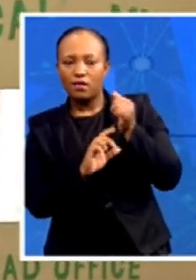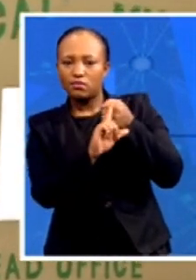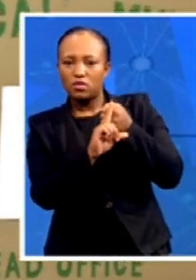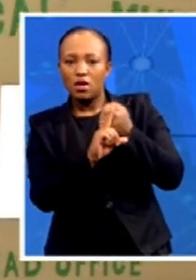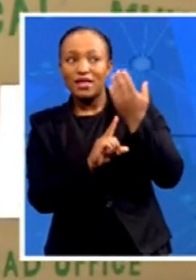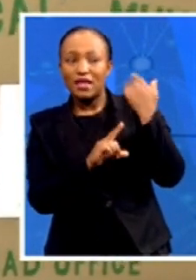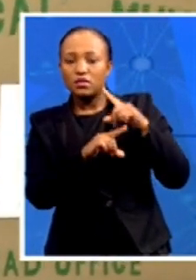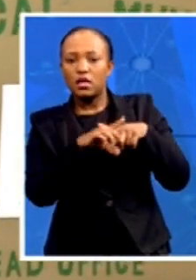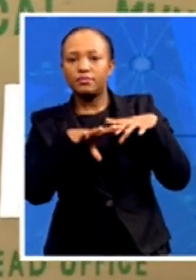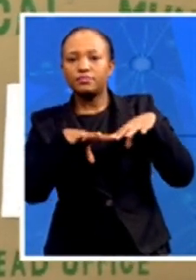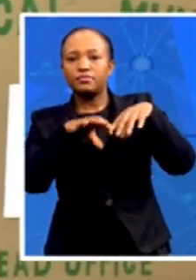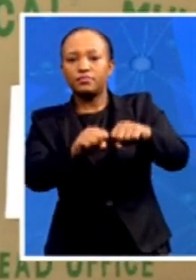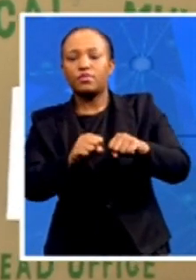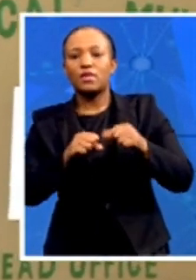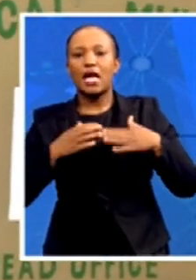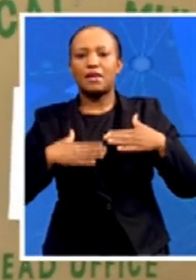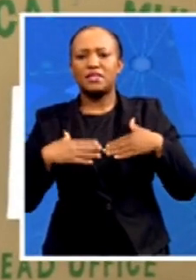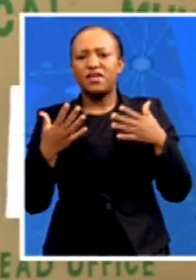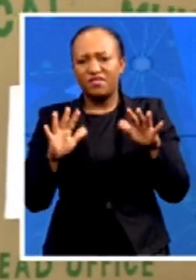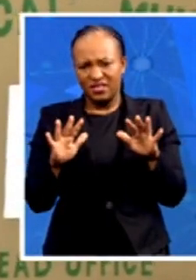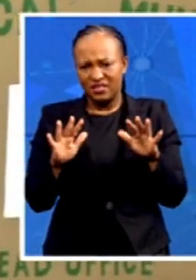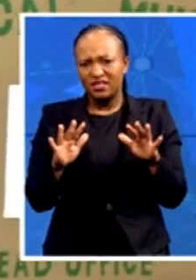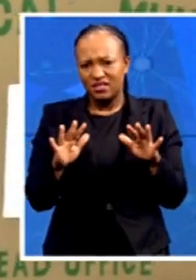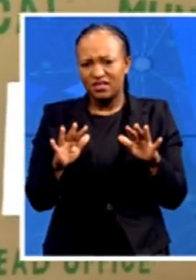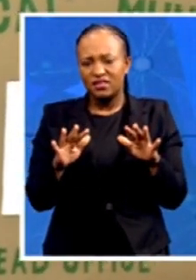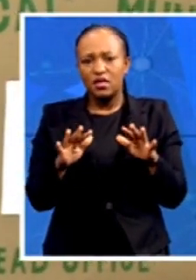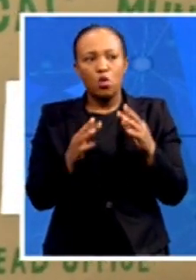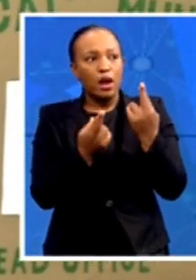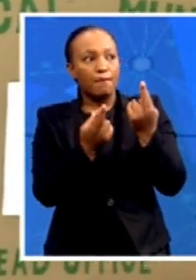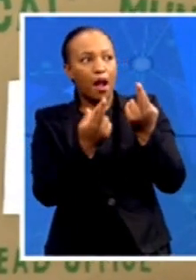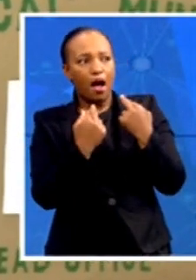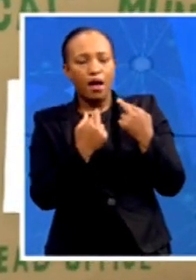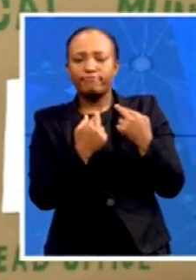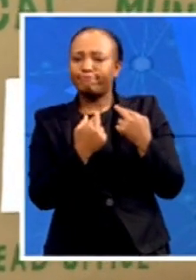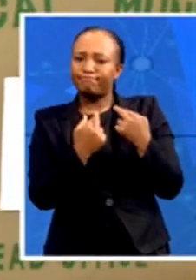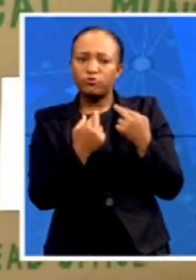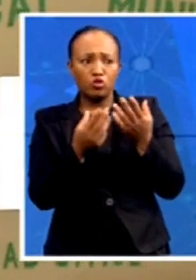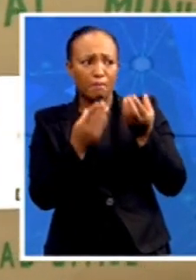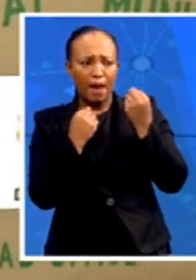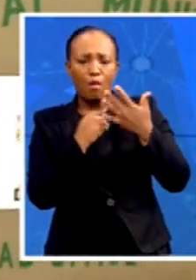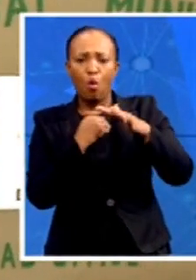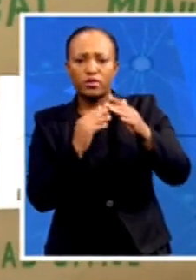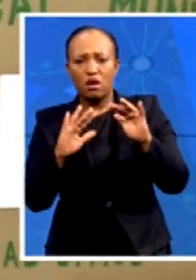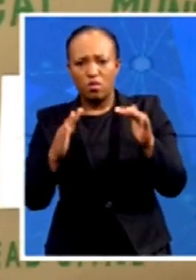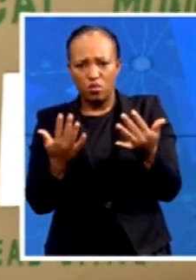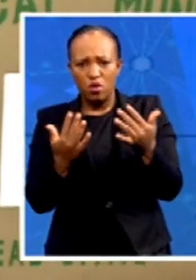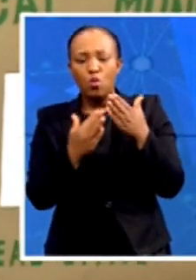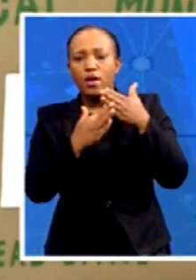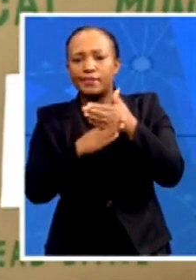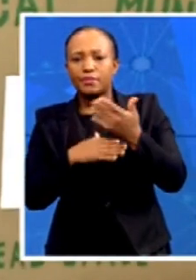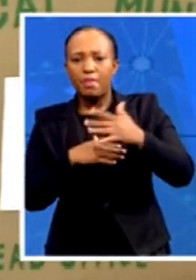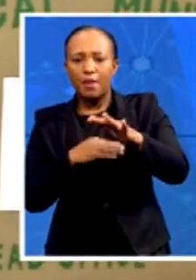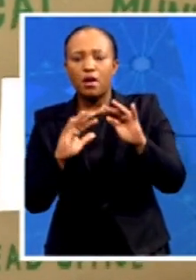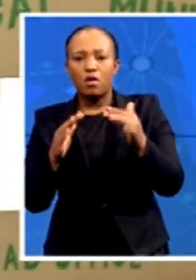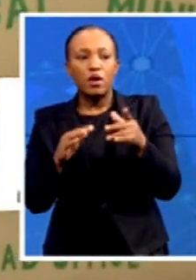1B. Instead of replying to us how we are going to get the water or how we are going to access water, he go to court and interdict all the